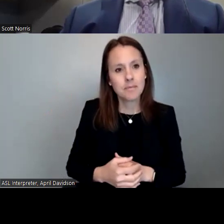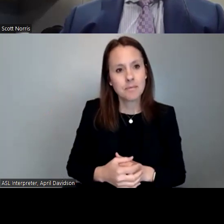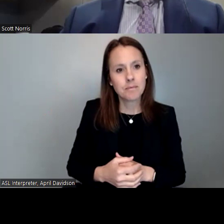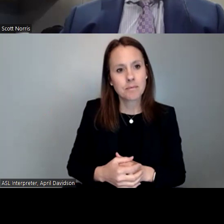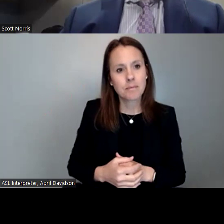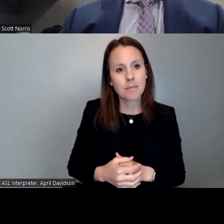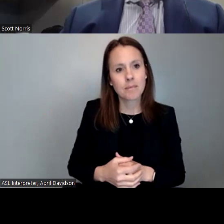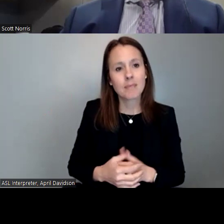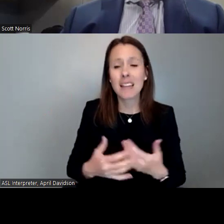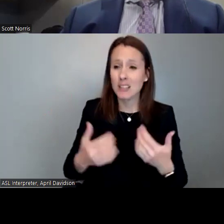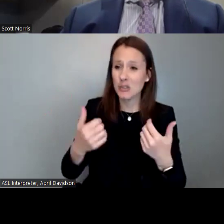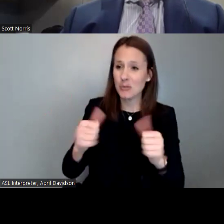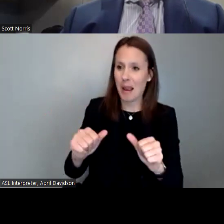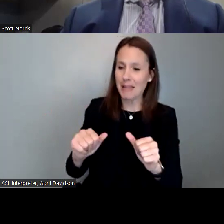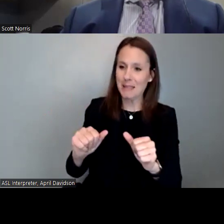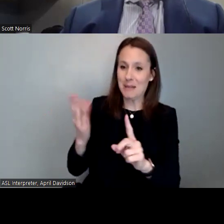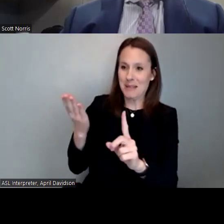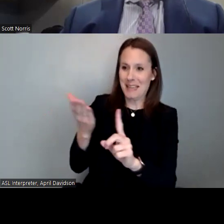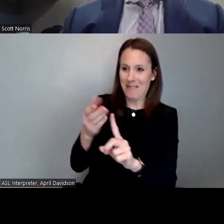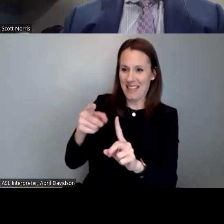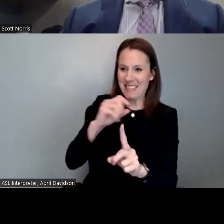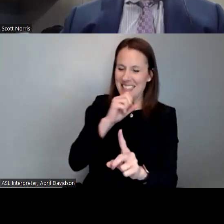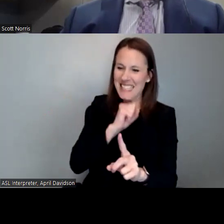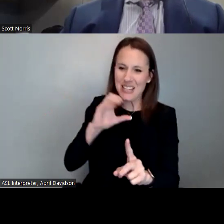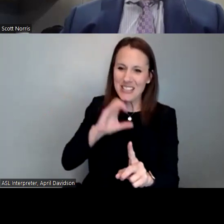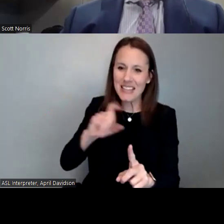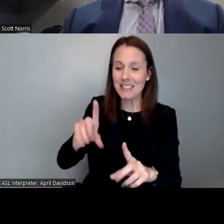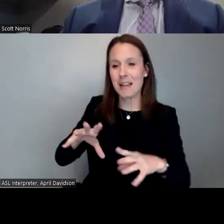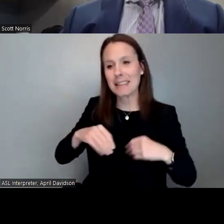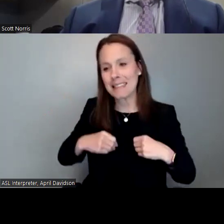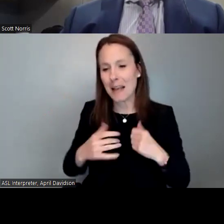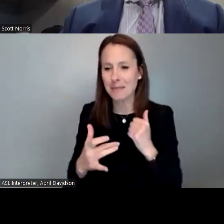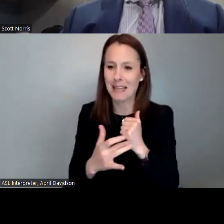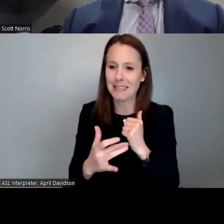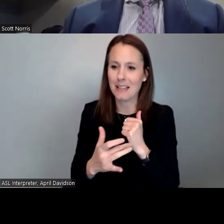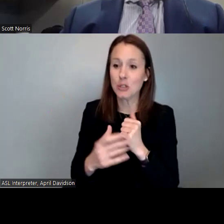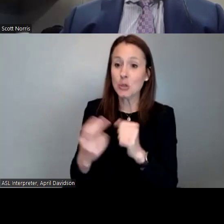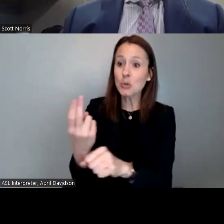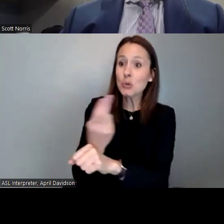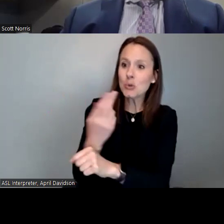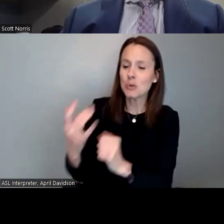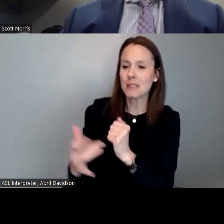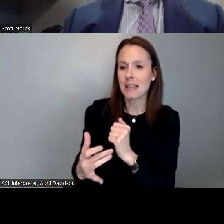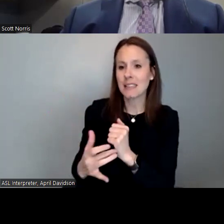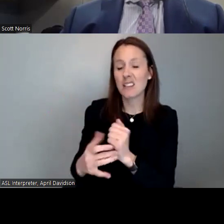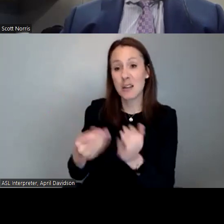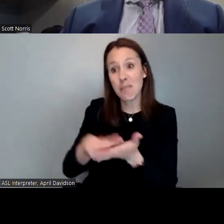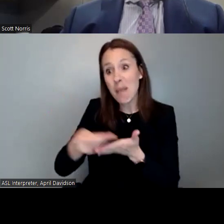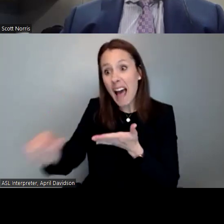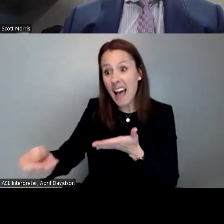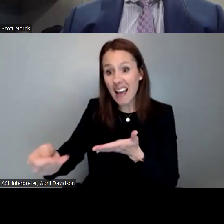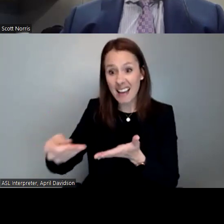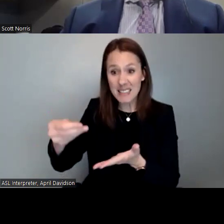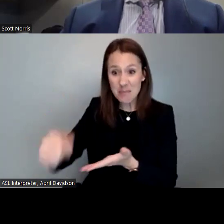accept technology, to use technology, and to afford technology